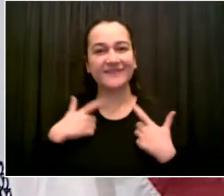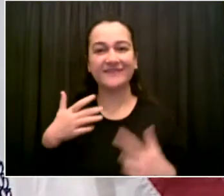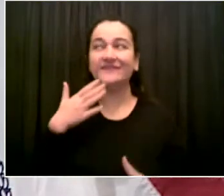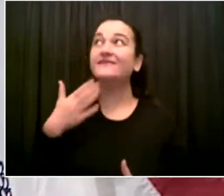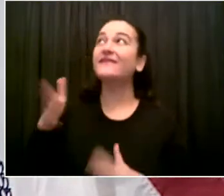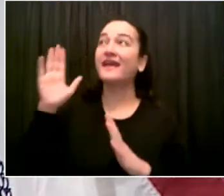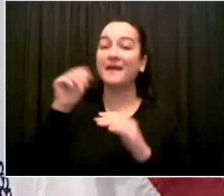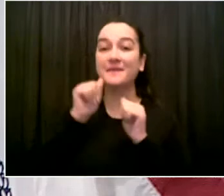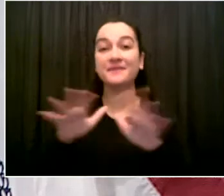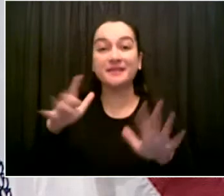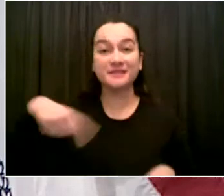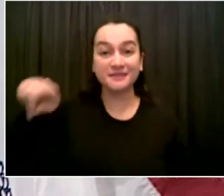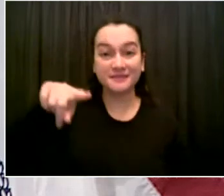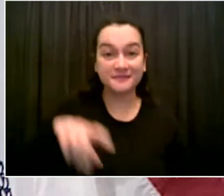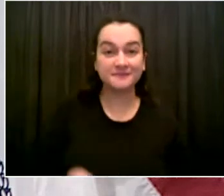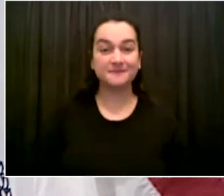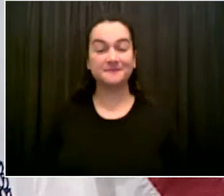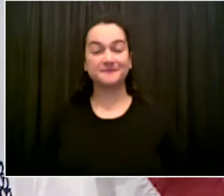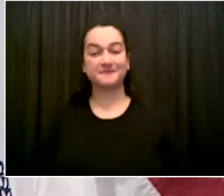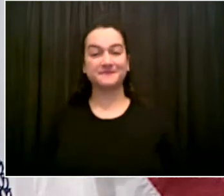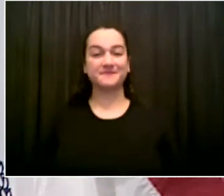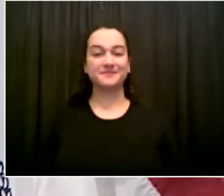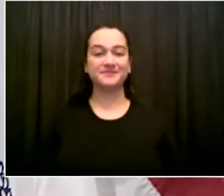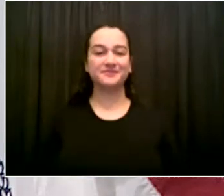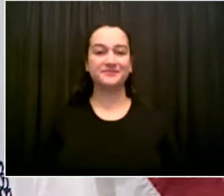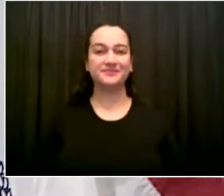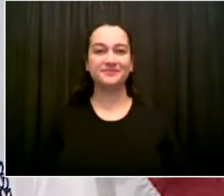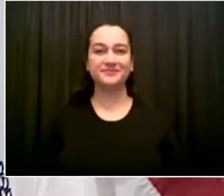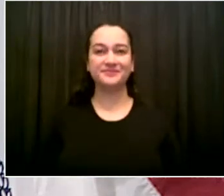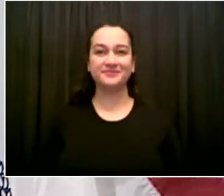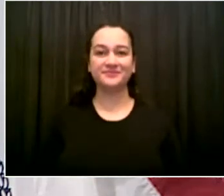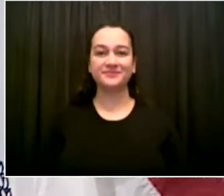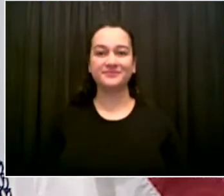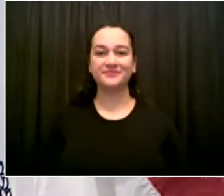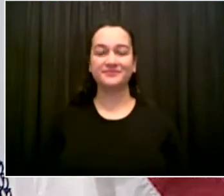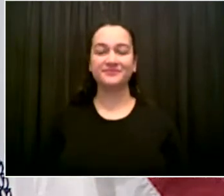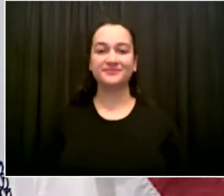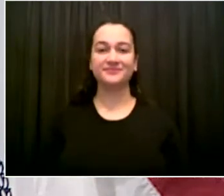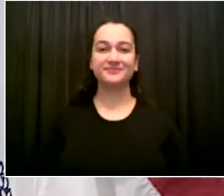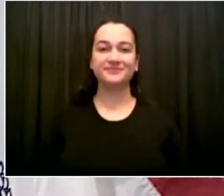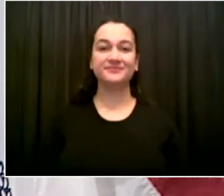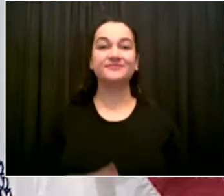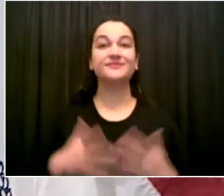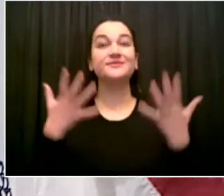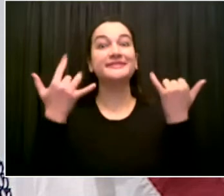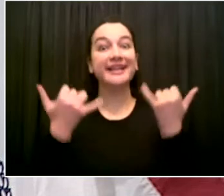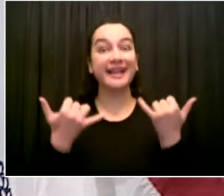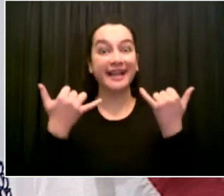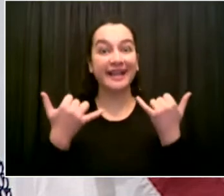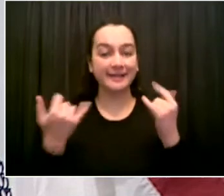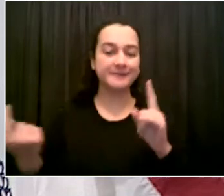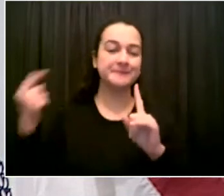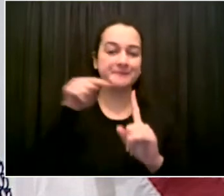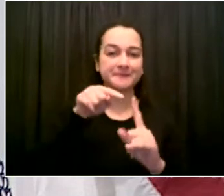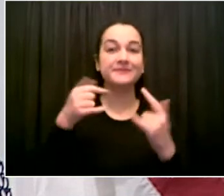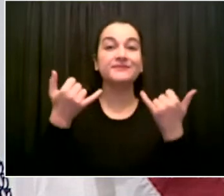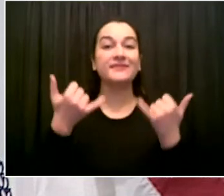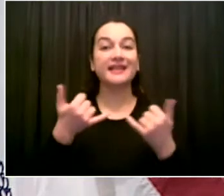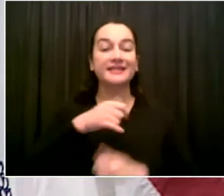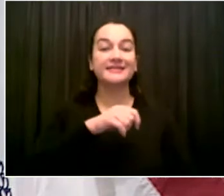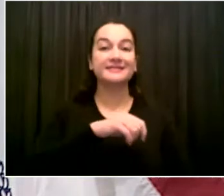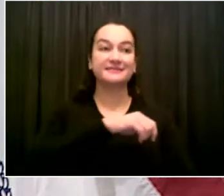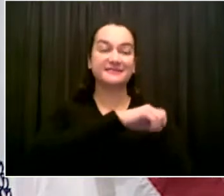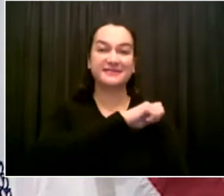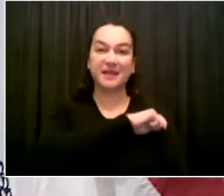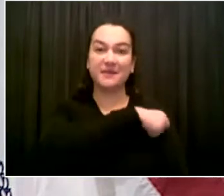Now, let me go back to this special day. And this is a St. Patrick's Day like no other. Everyone